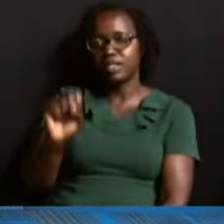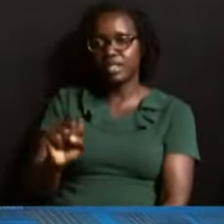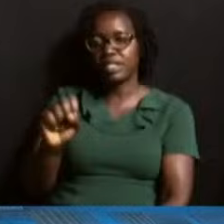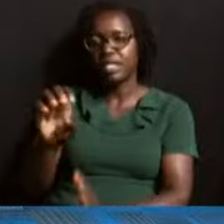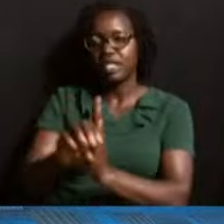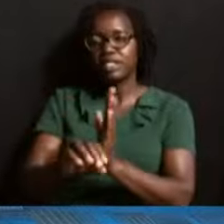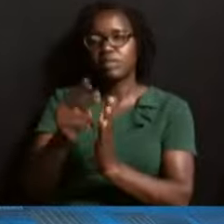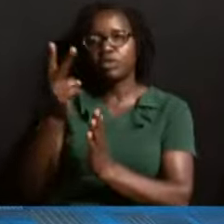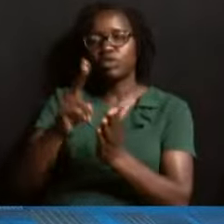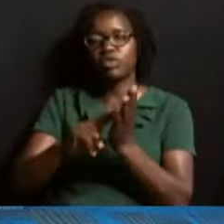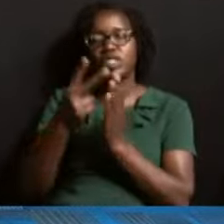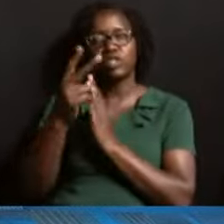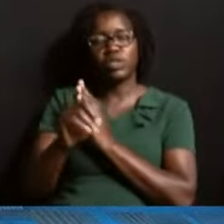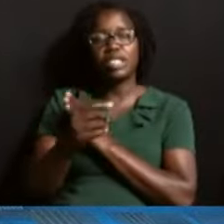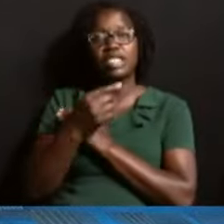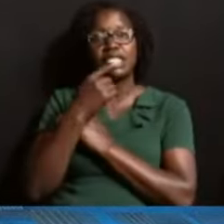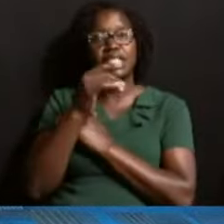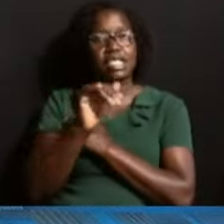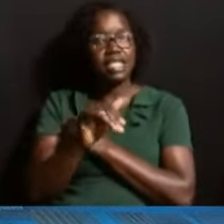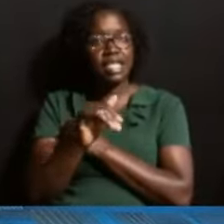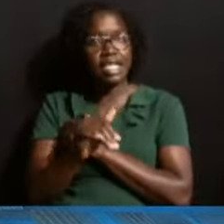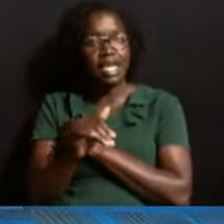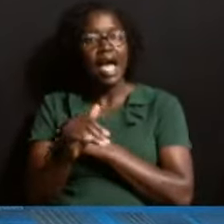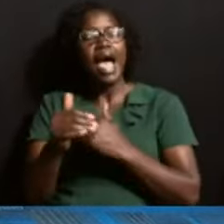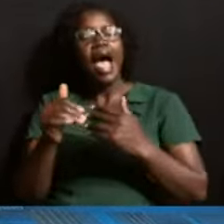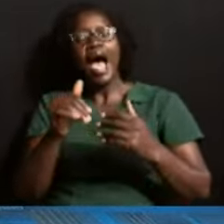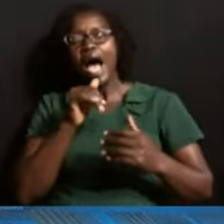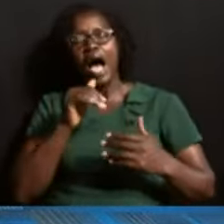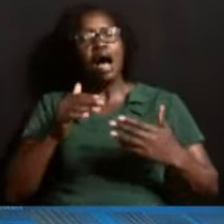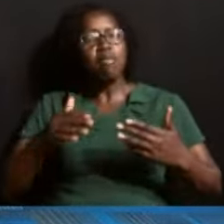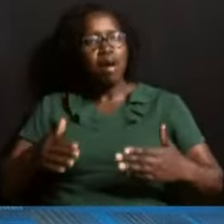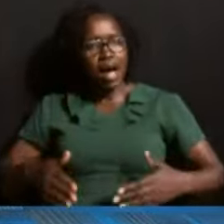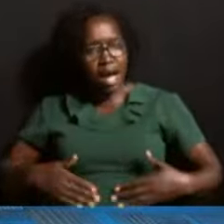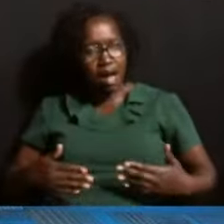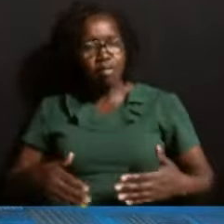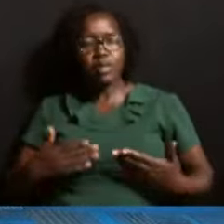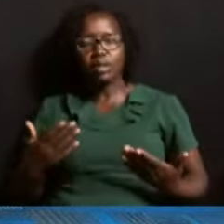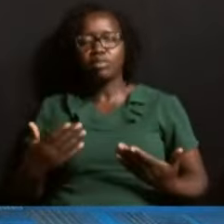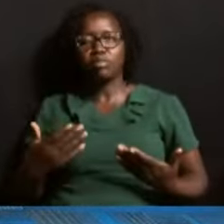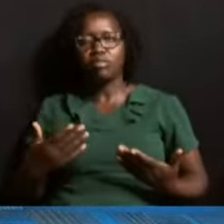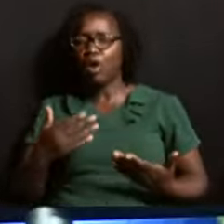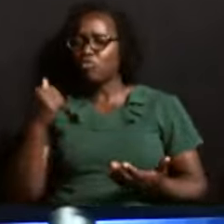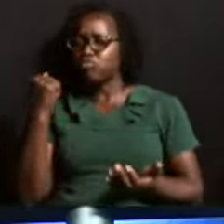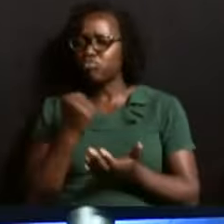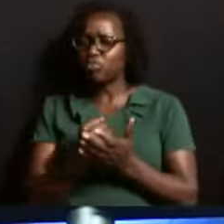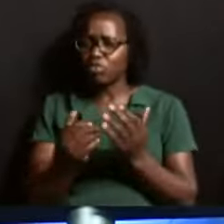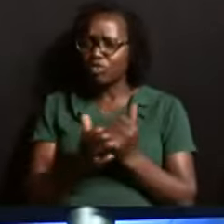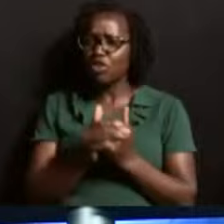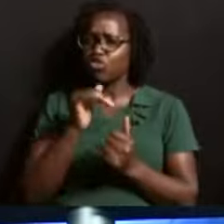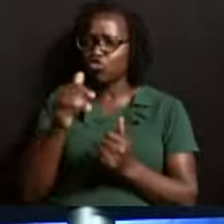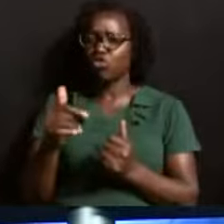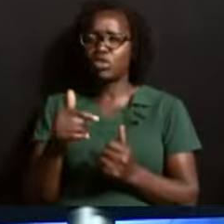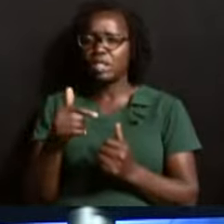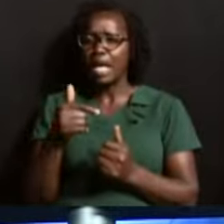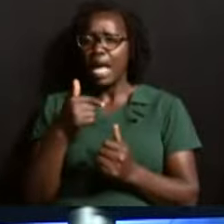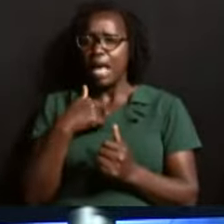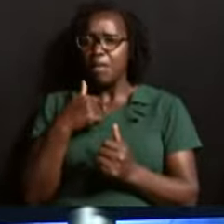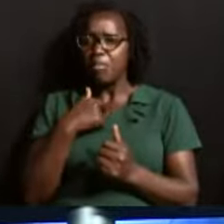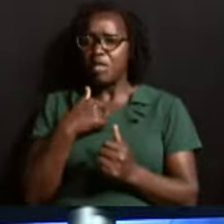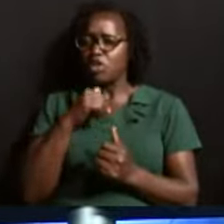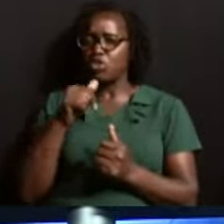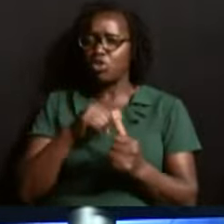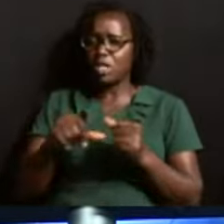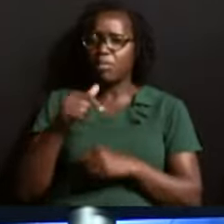he says, I have been crucified with Jesus. It's no longer about